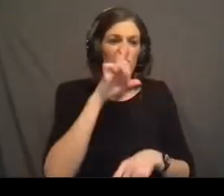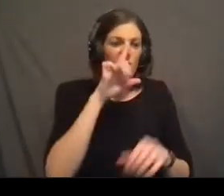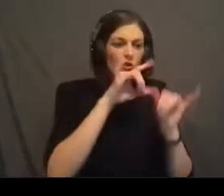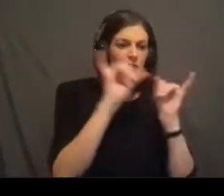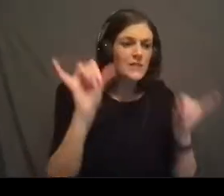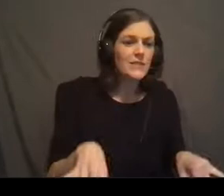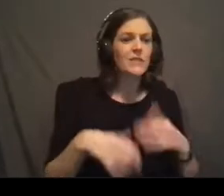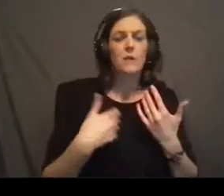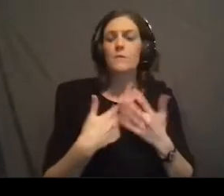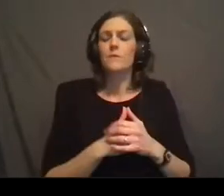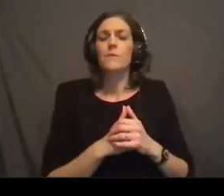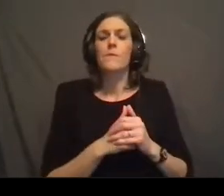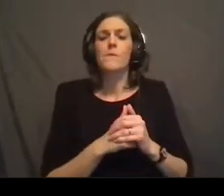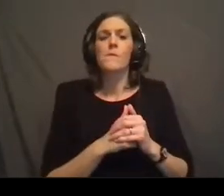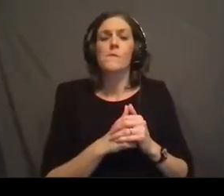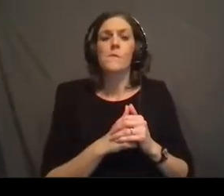systems.